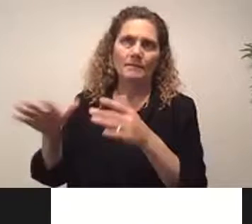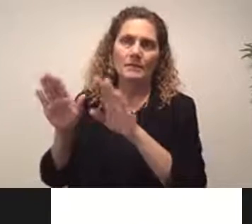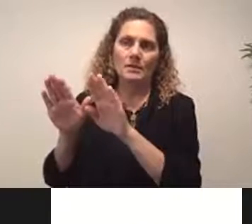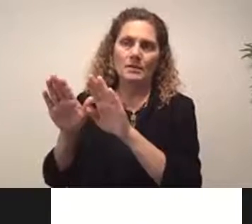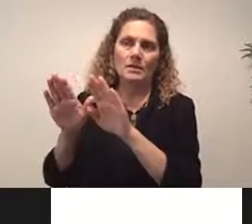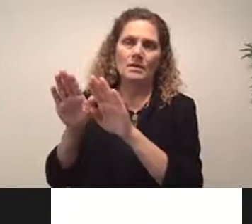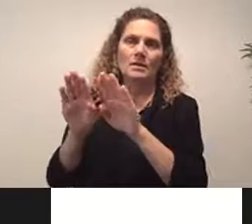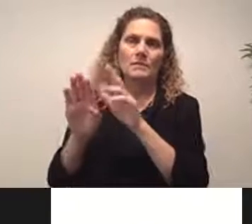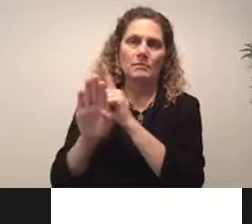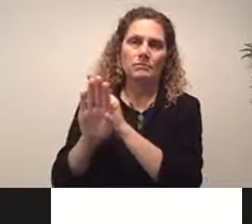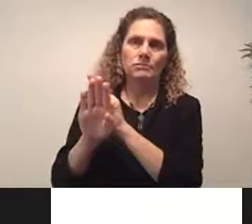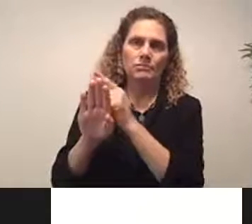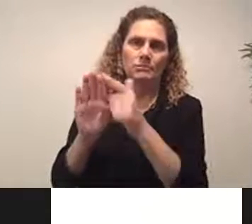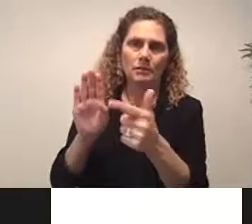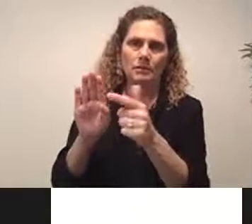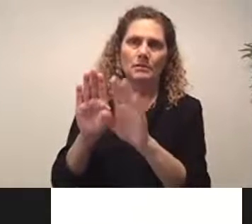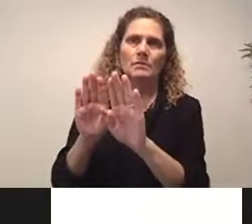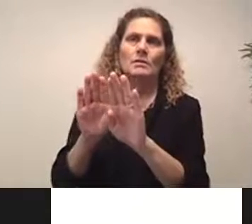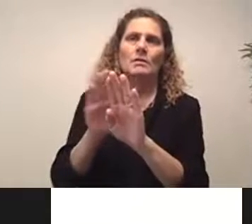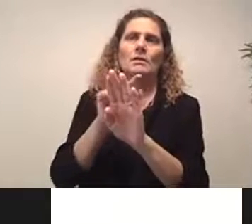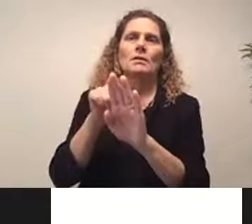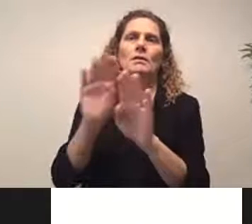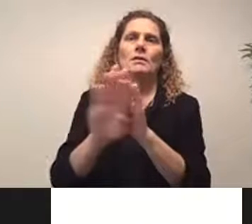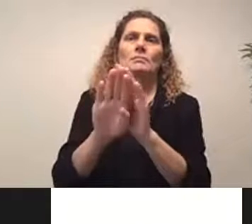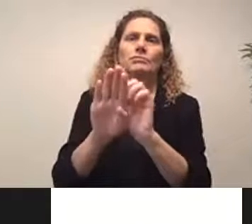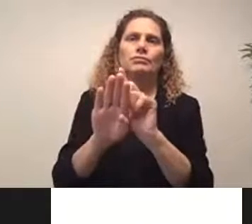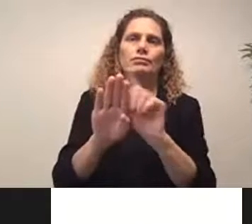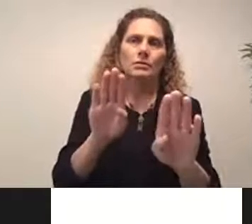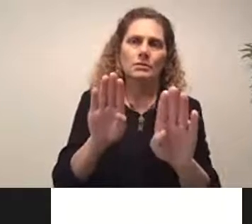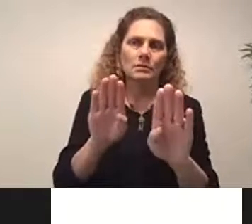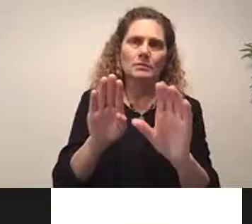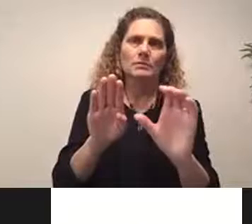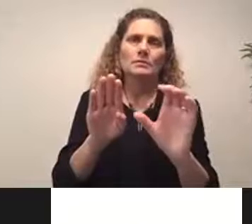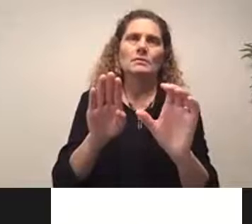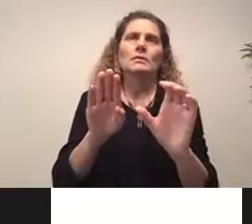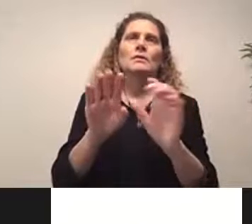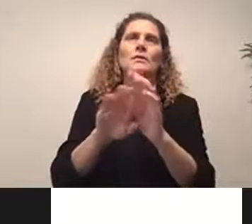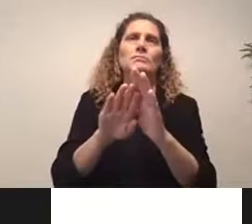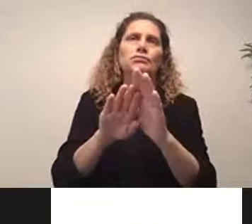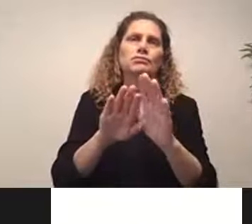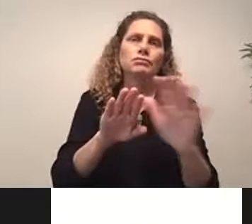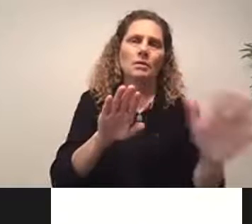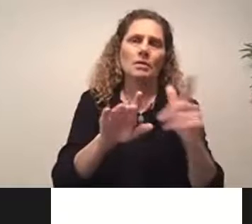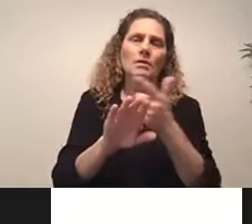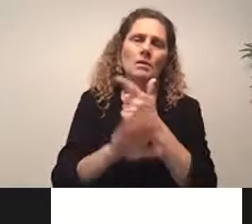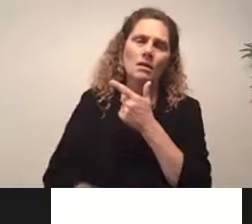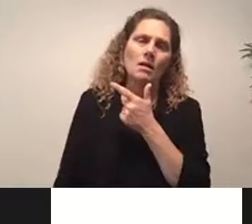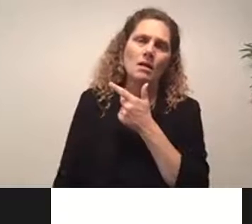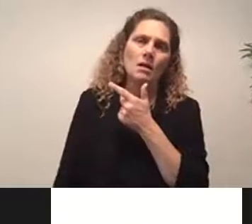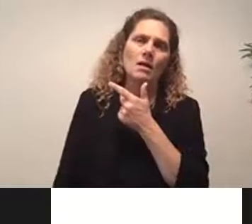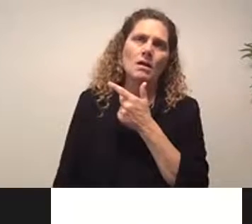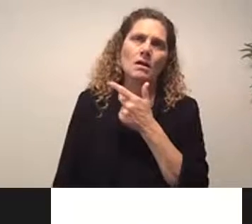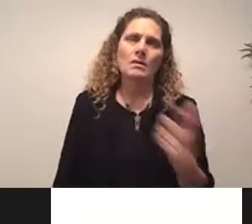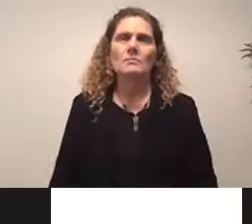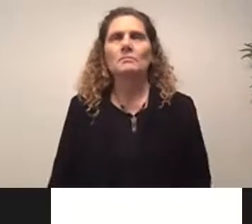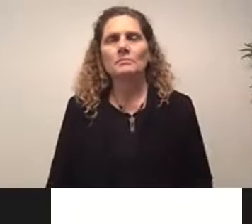spring. And that would be followed by vaccine availability for the rest of the population more generally. Transitioning to a more